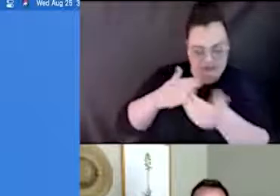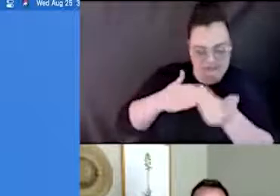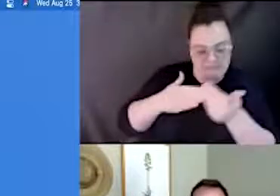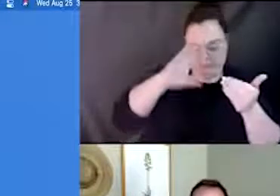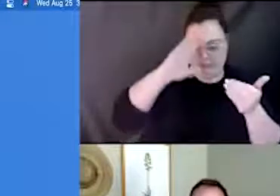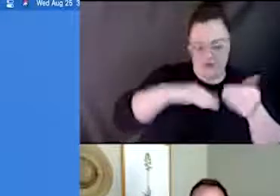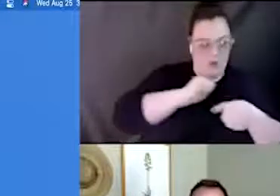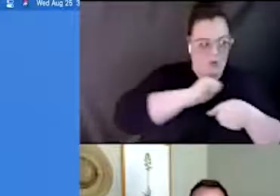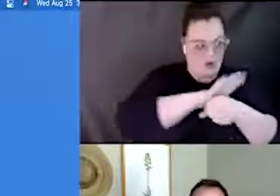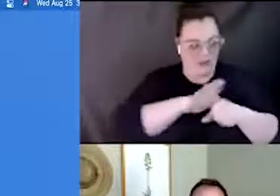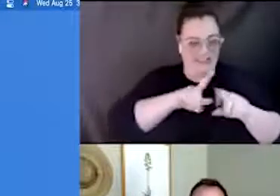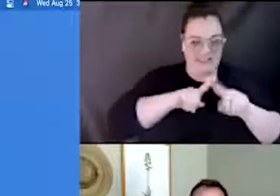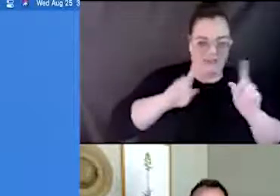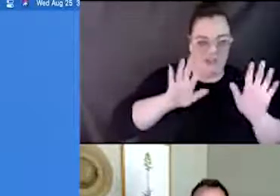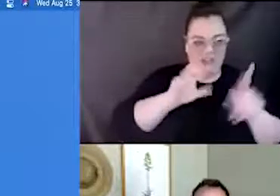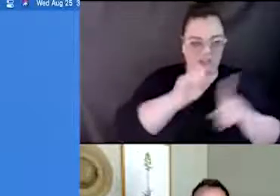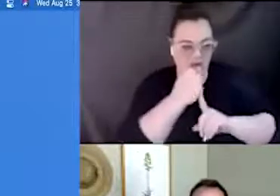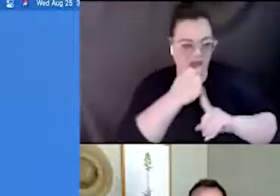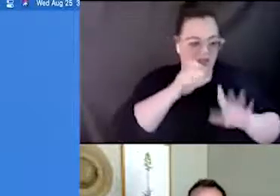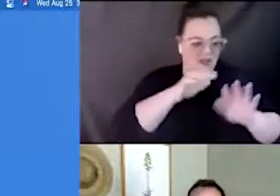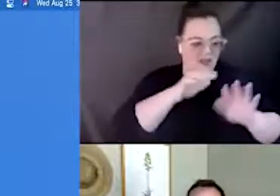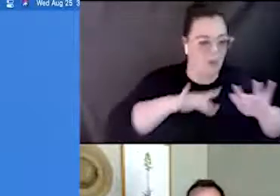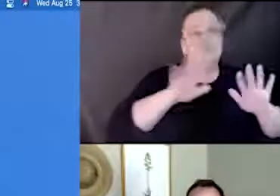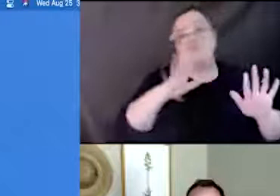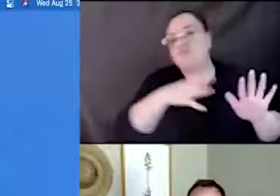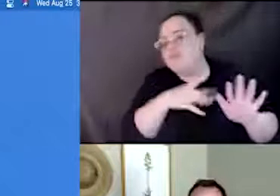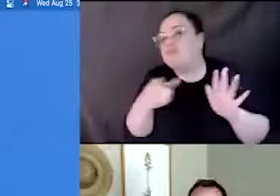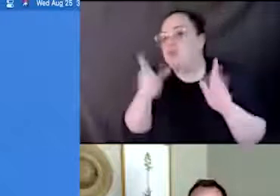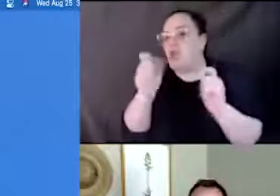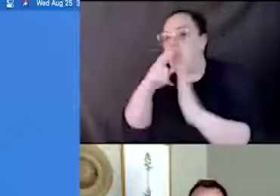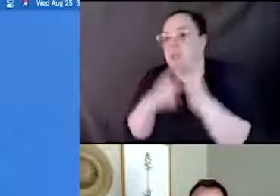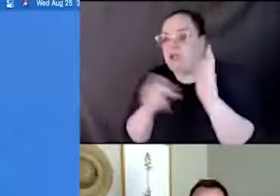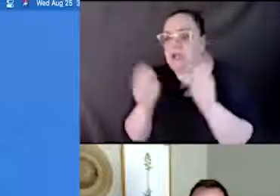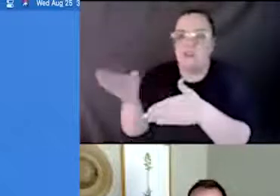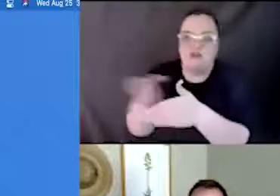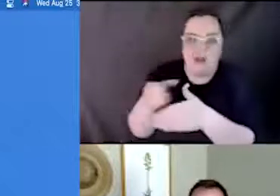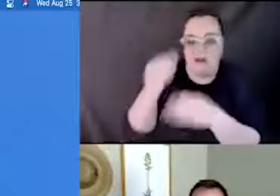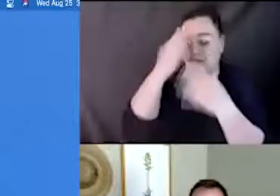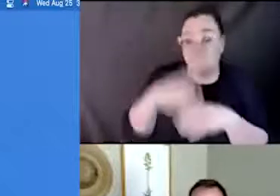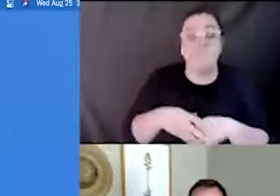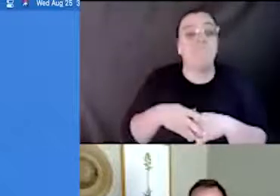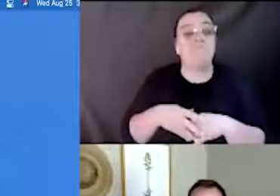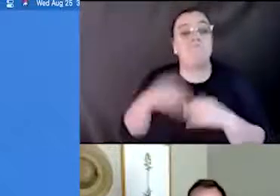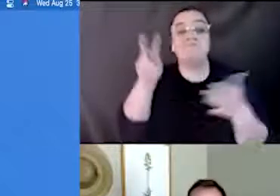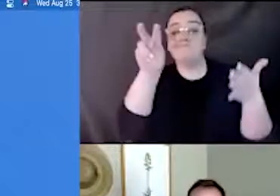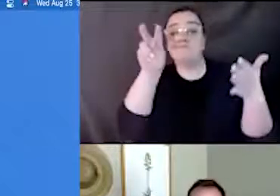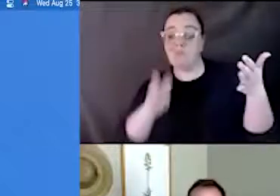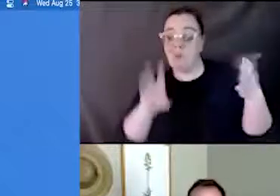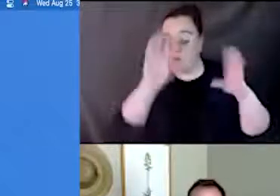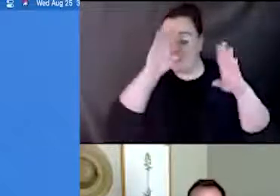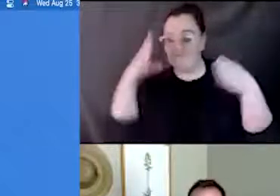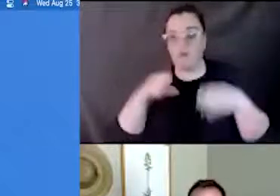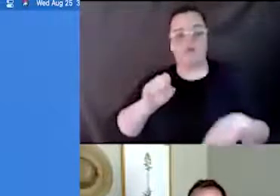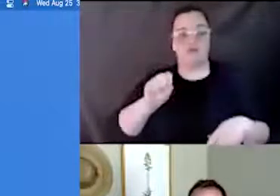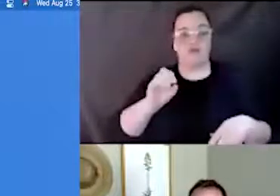good, empathetic, motivational, empowering messaging there. Now, let's just focus on social media messaging and what we have prepared. So